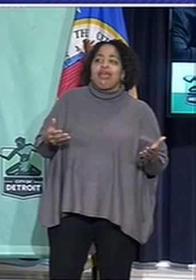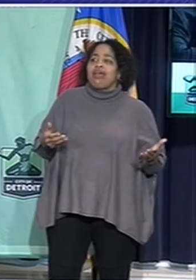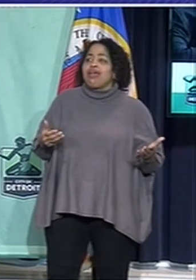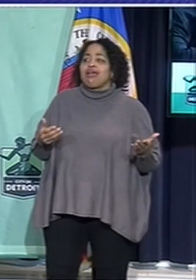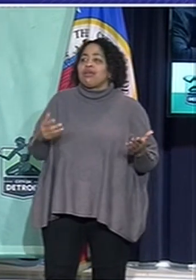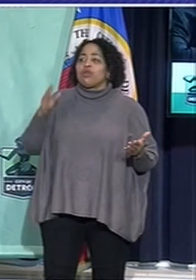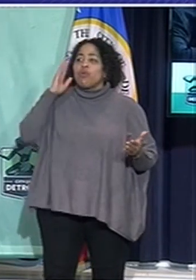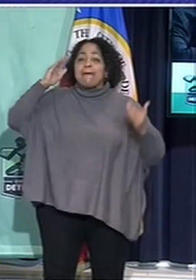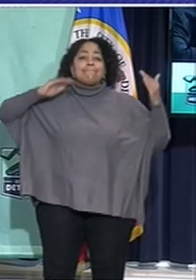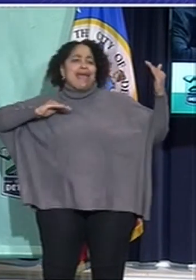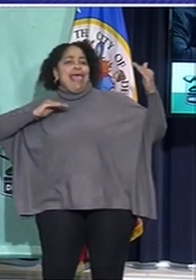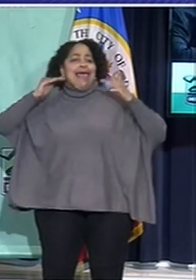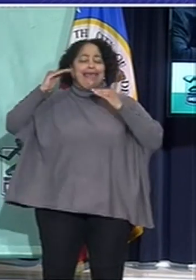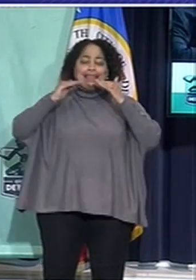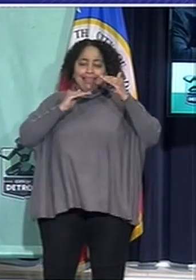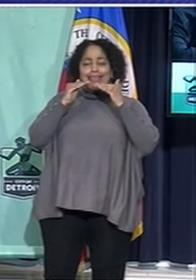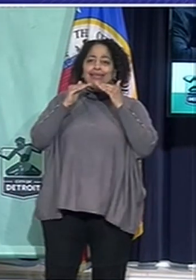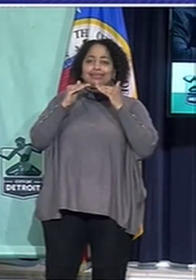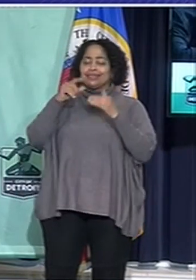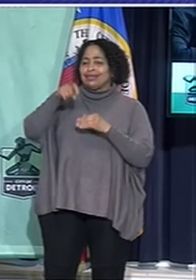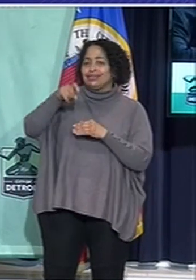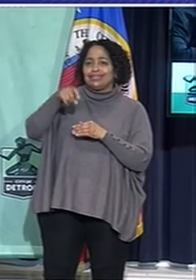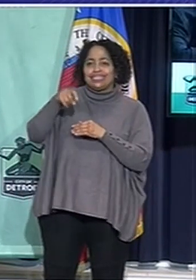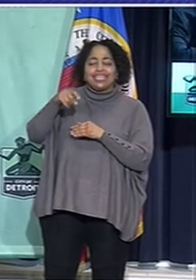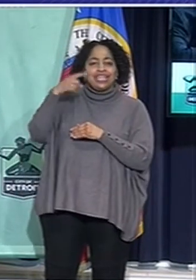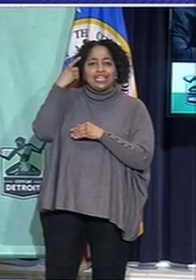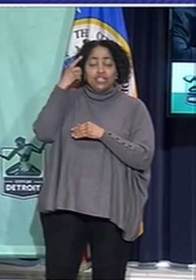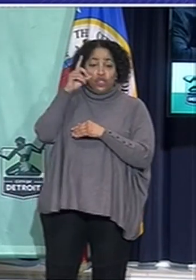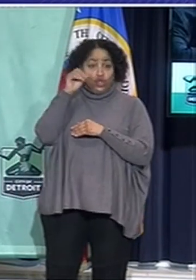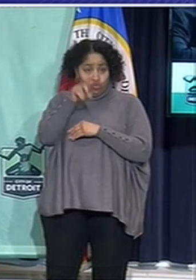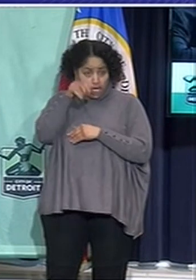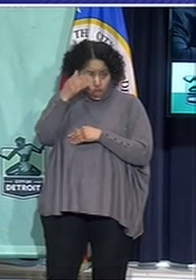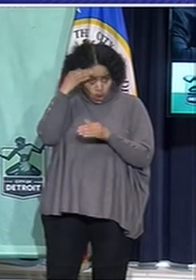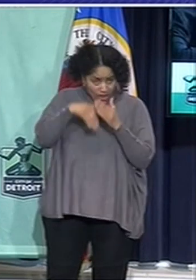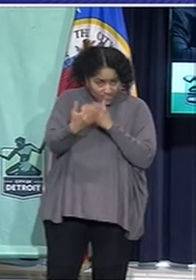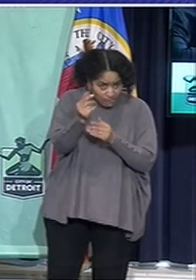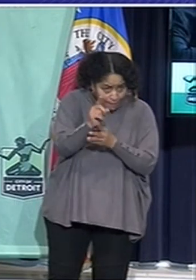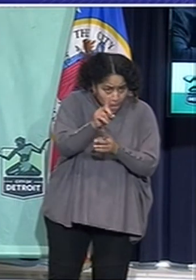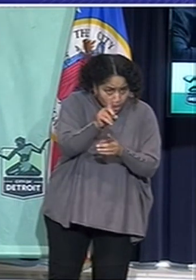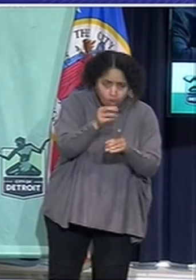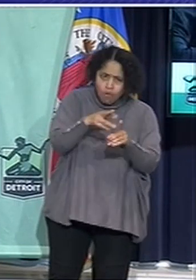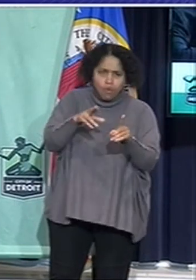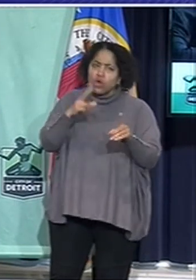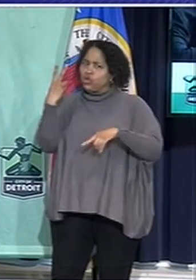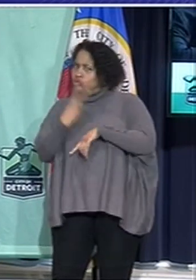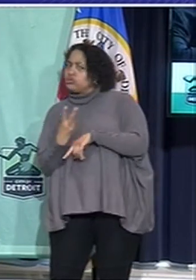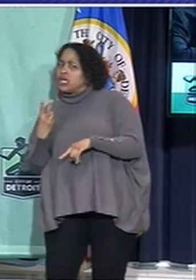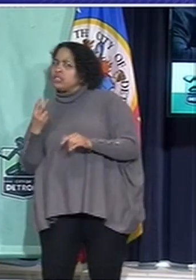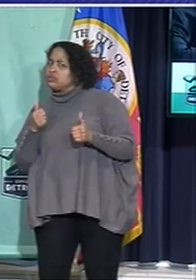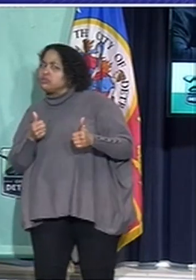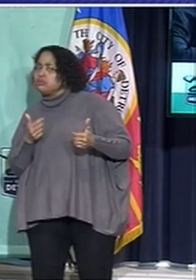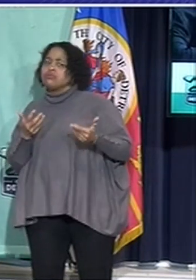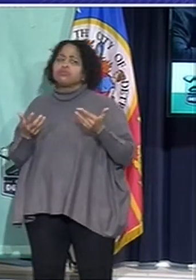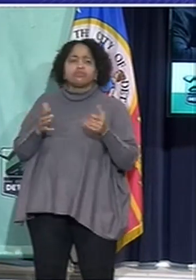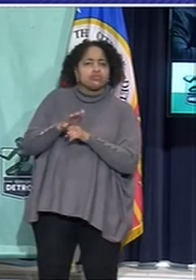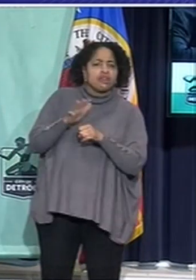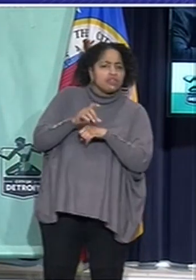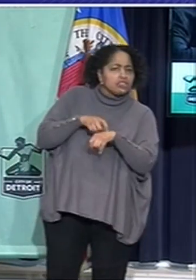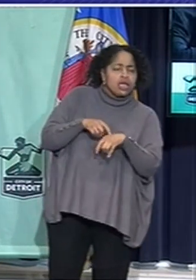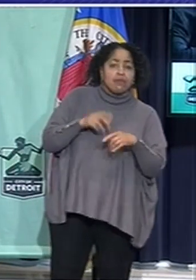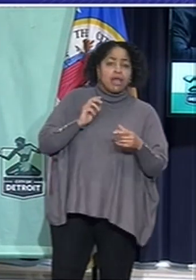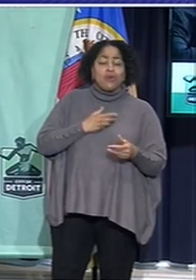that balances, in every case, we're balancing the need for, do you need to know this in 50 minutes or is 2 days enough? And